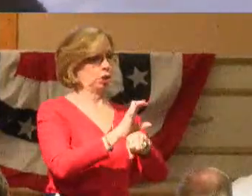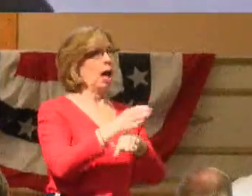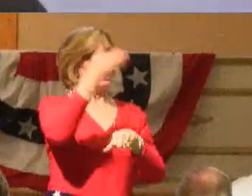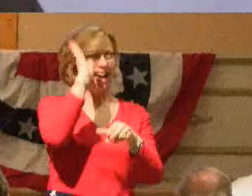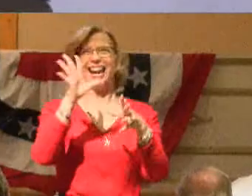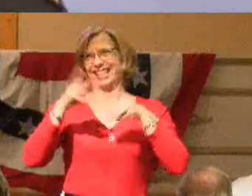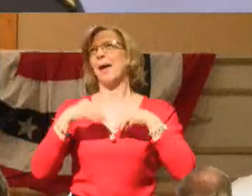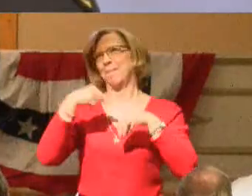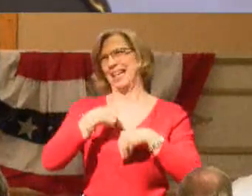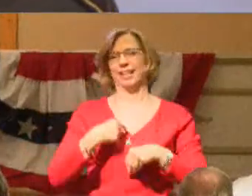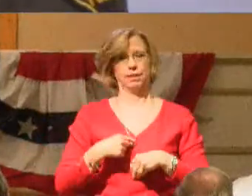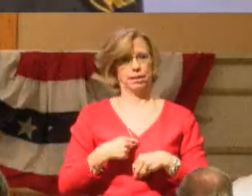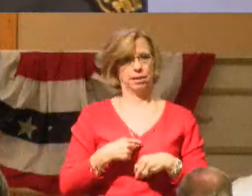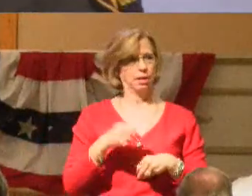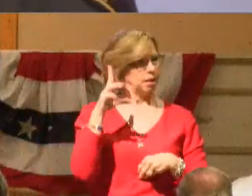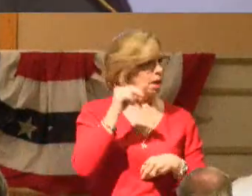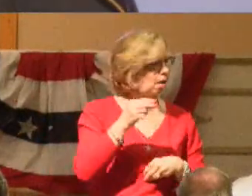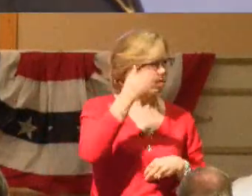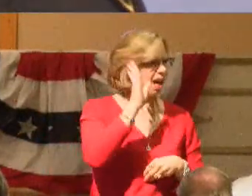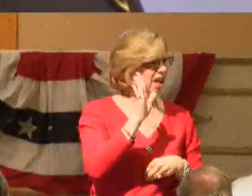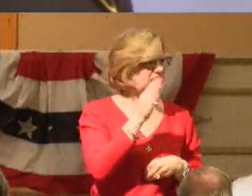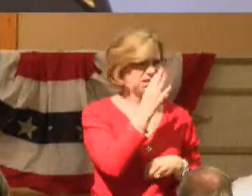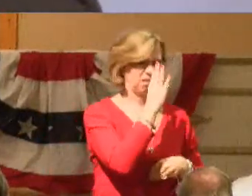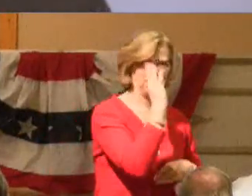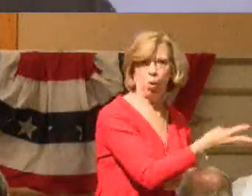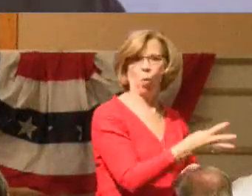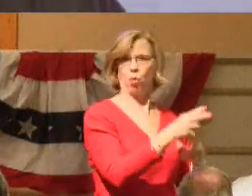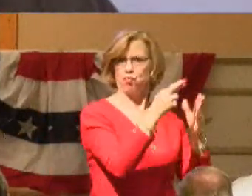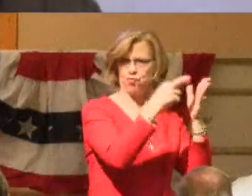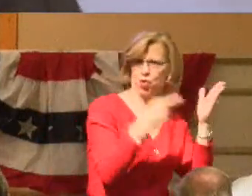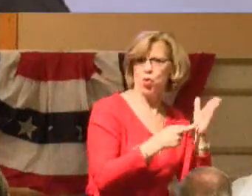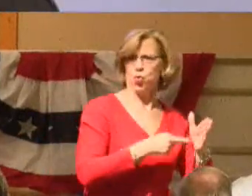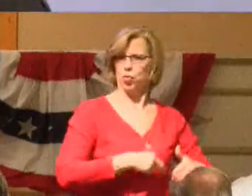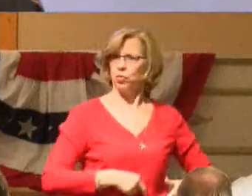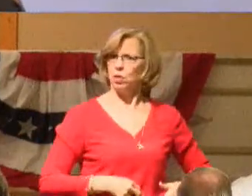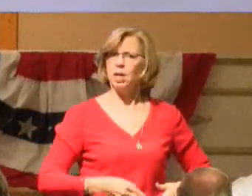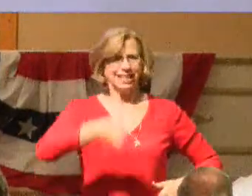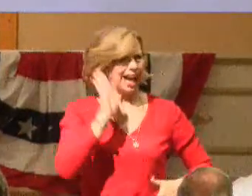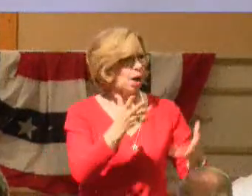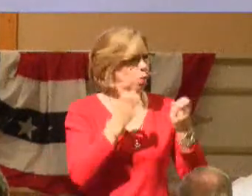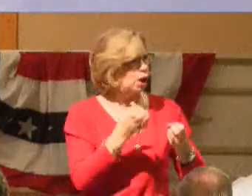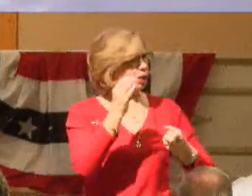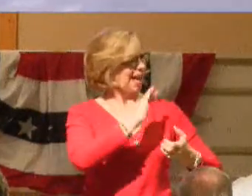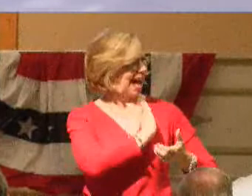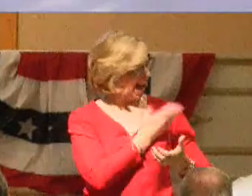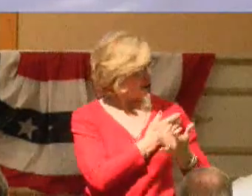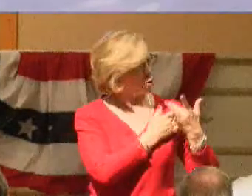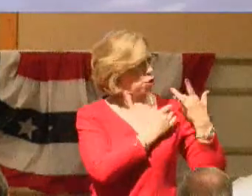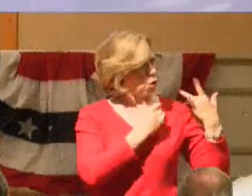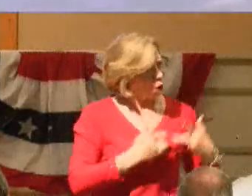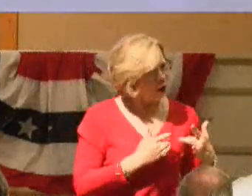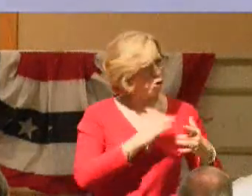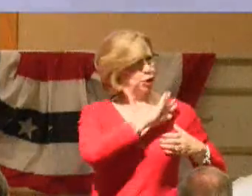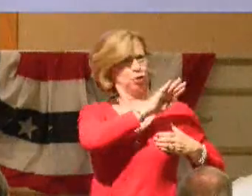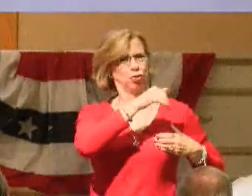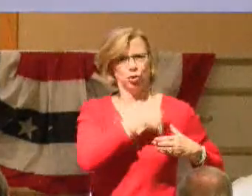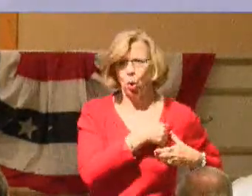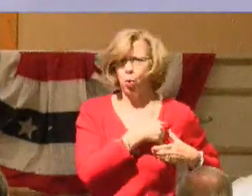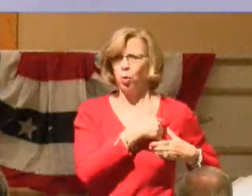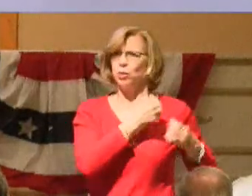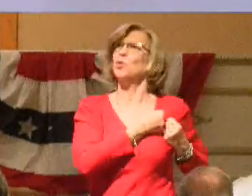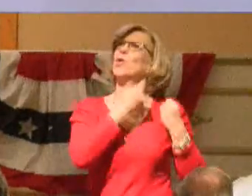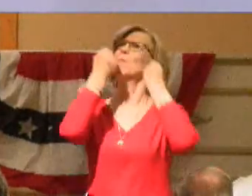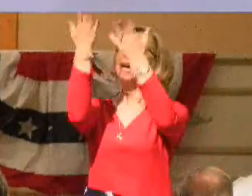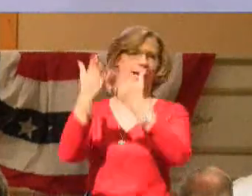man-made regulations and rules. God is interested in our soul and our heart and to love Him. And so we have